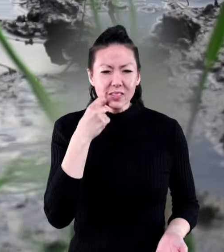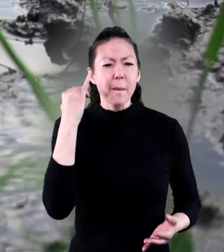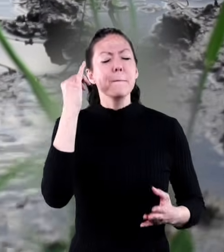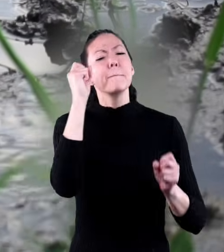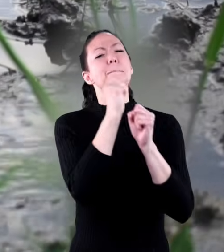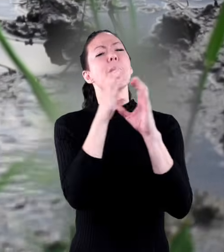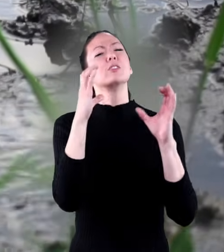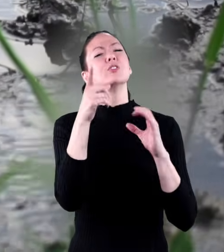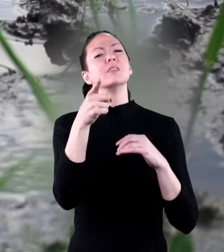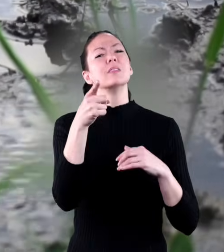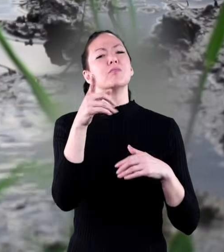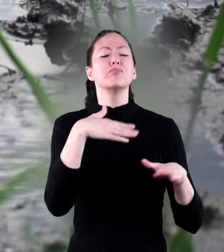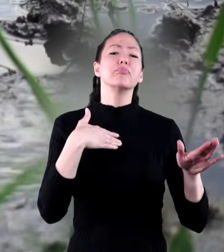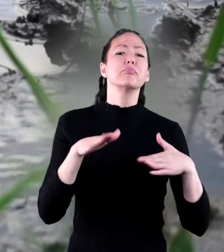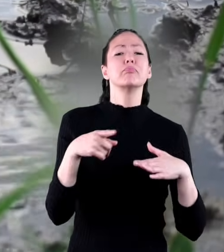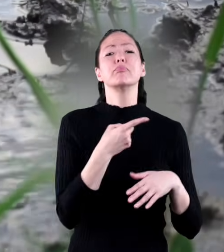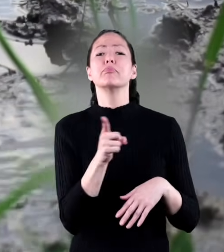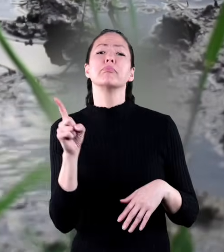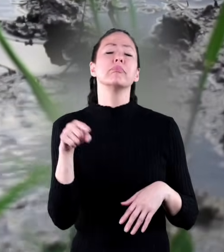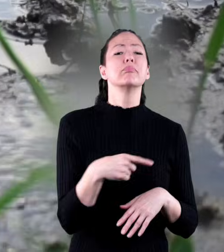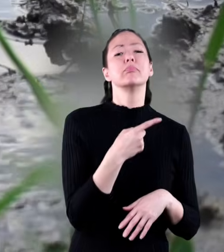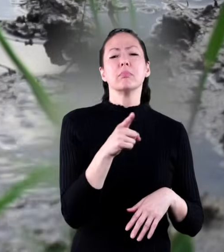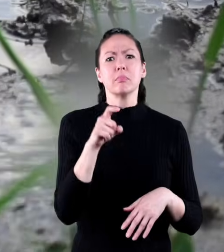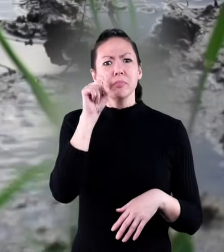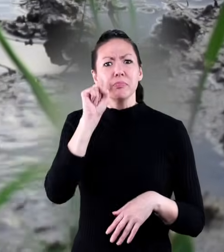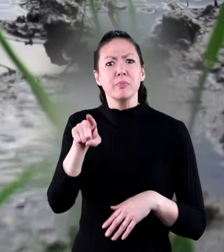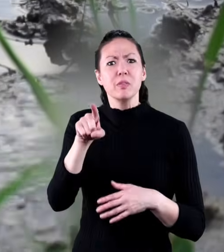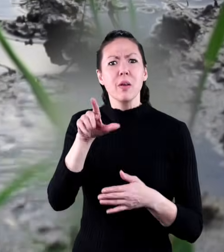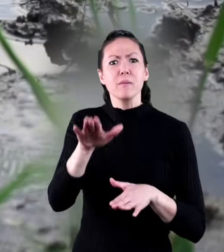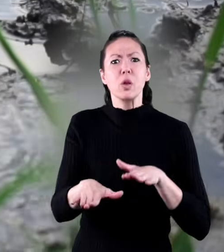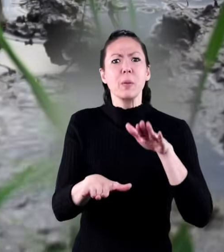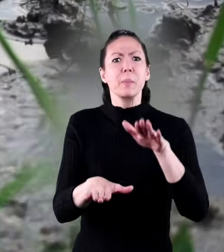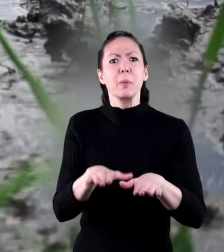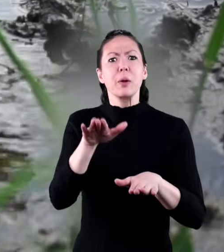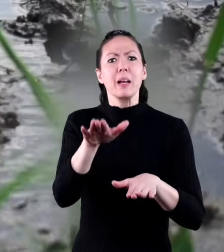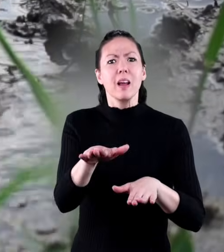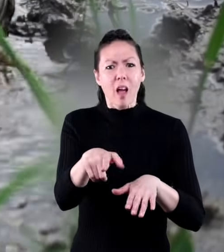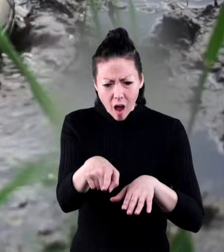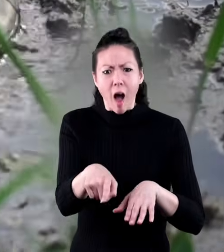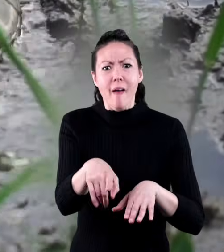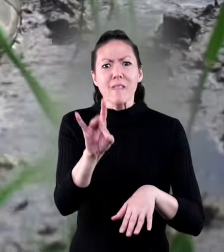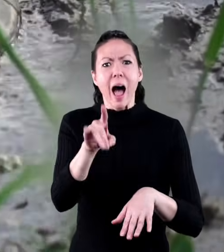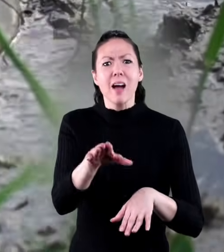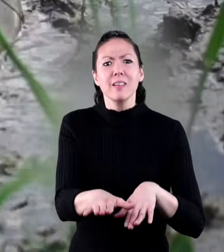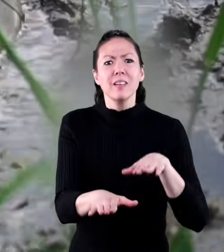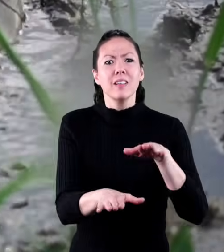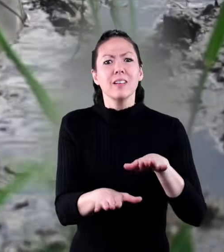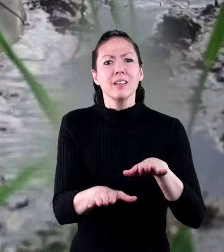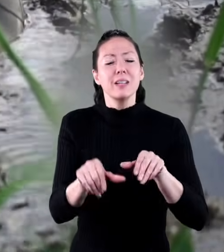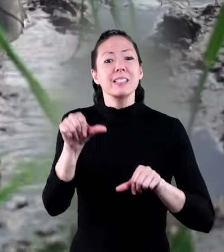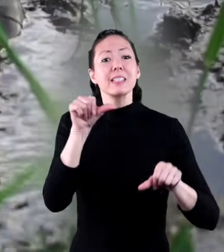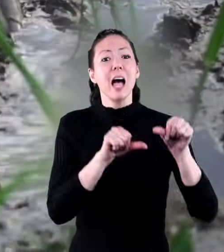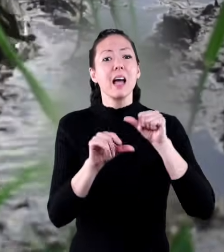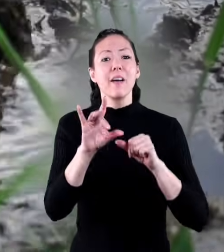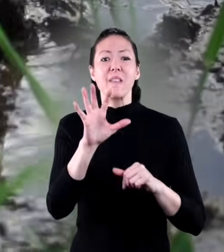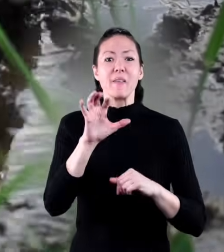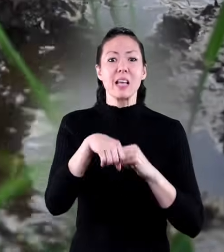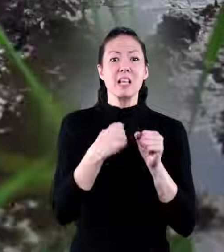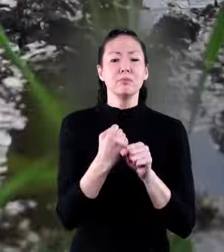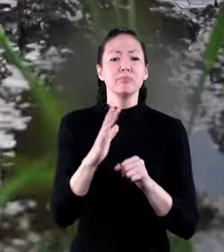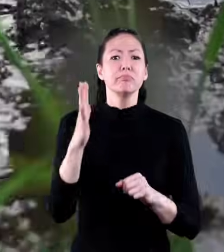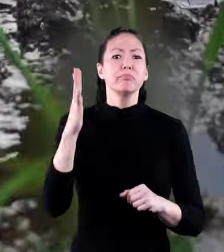Imagine if you took a walk in the mud somewhere, and the footprints you left behind were discovered by scientists 500